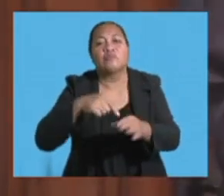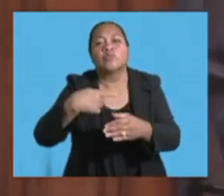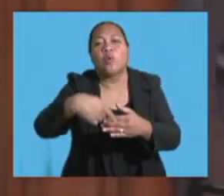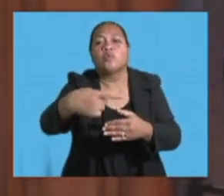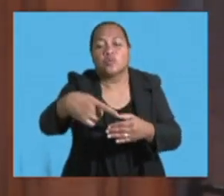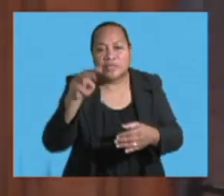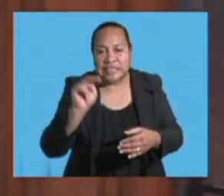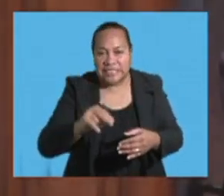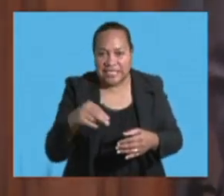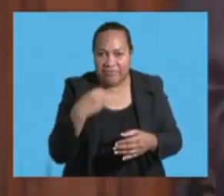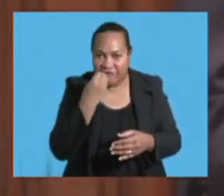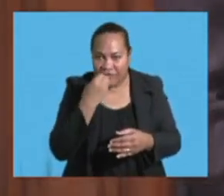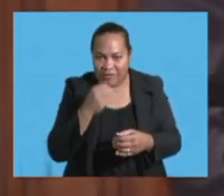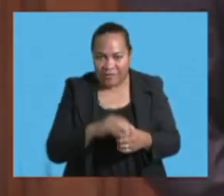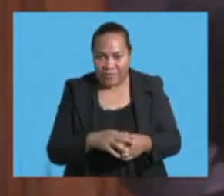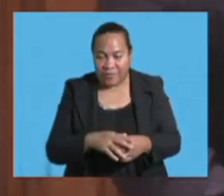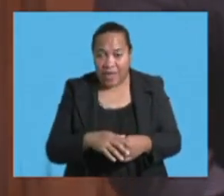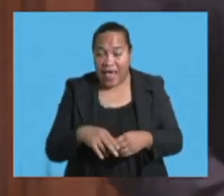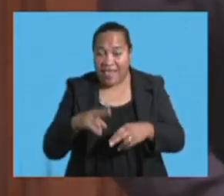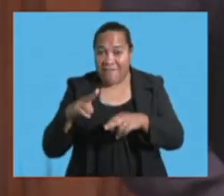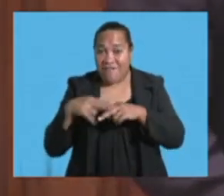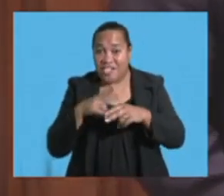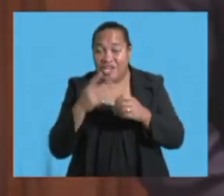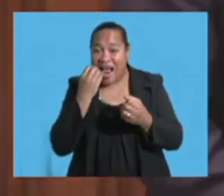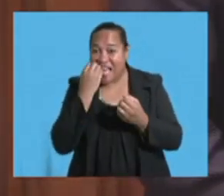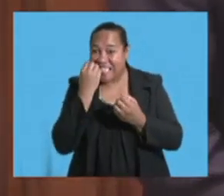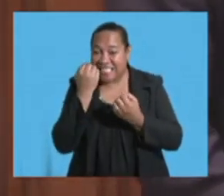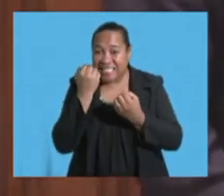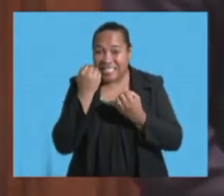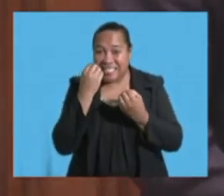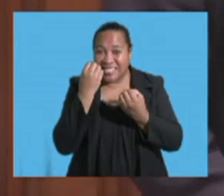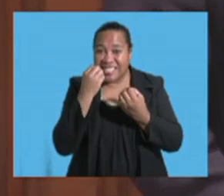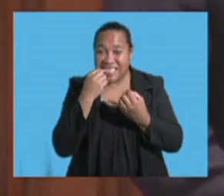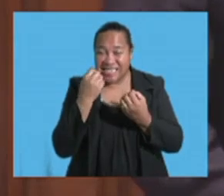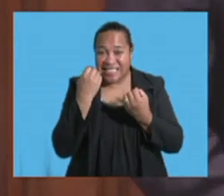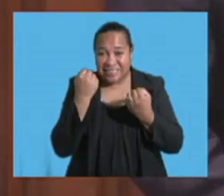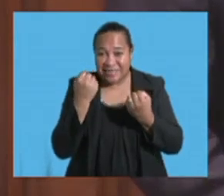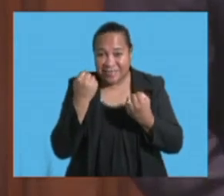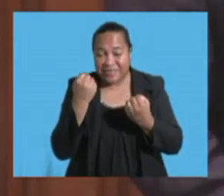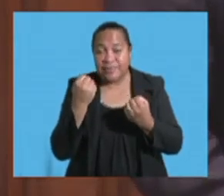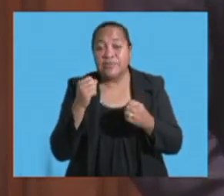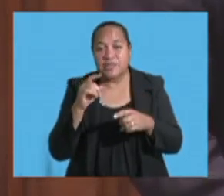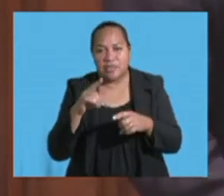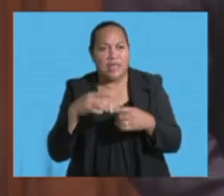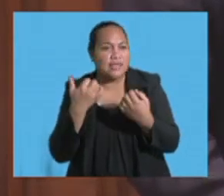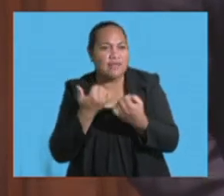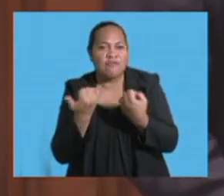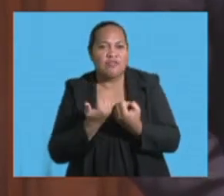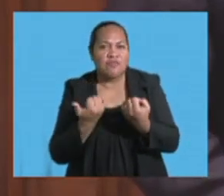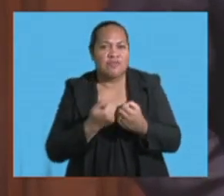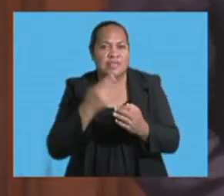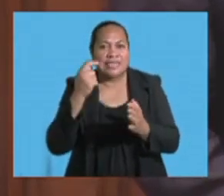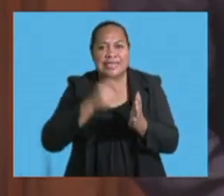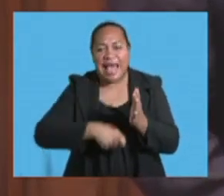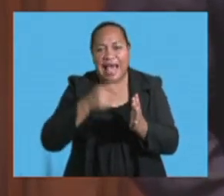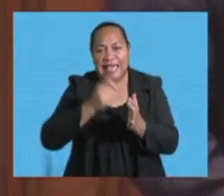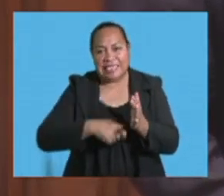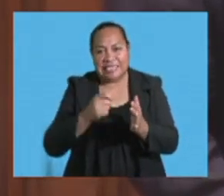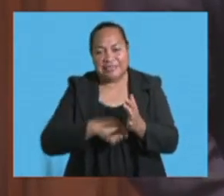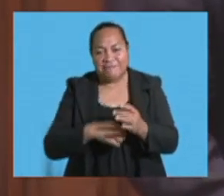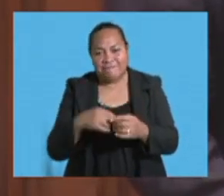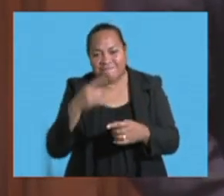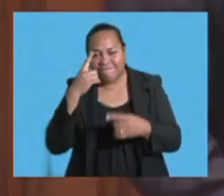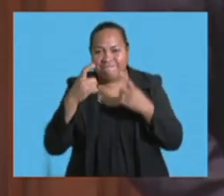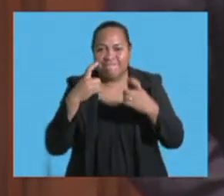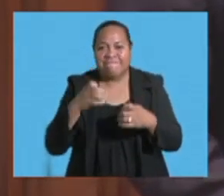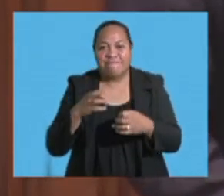According to the Fiji Revenue Customs Services, there are various types of taxes incentive currently available for business